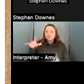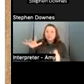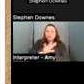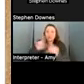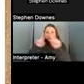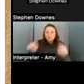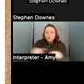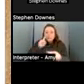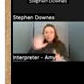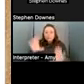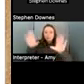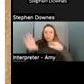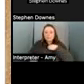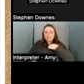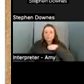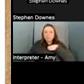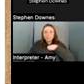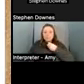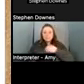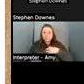are you able to do that